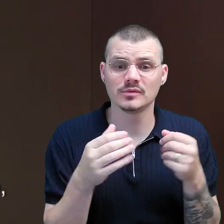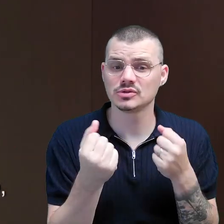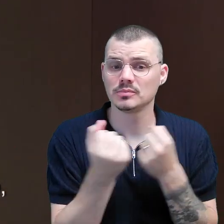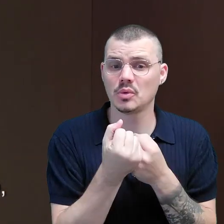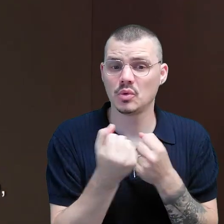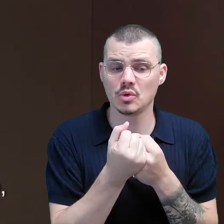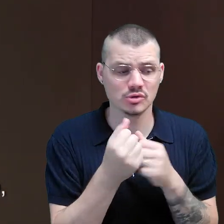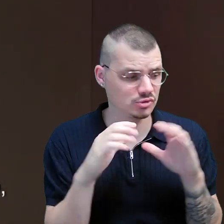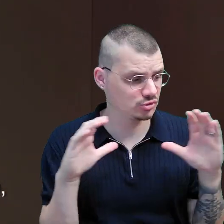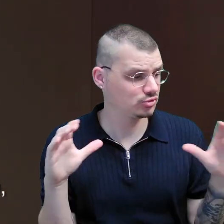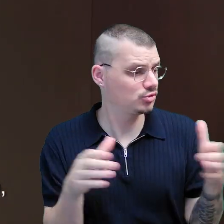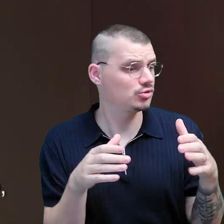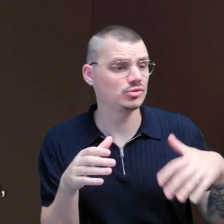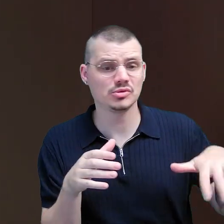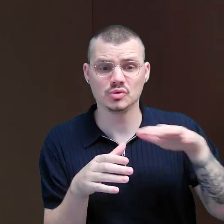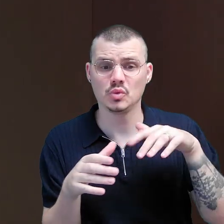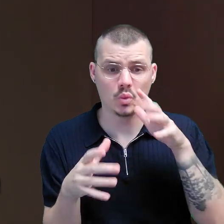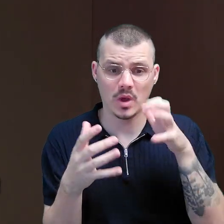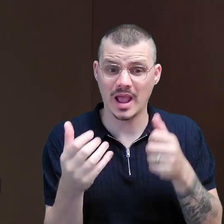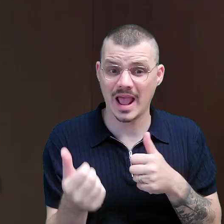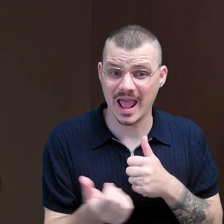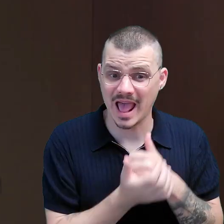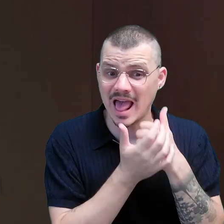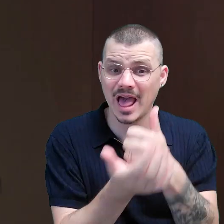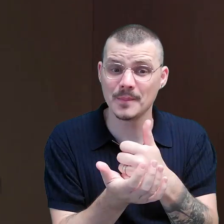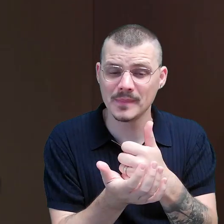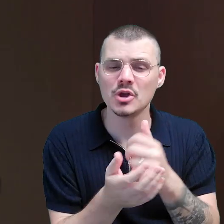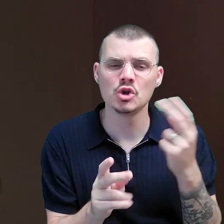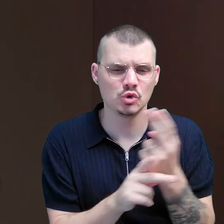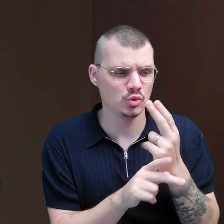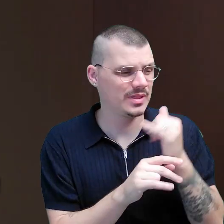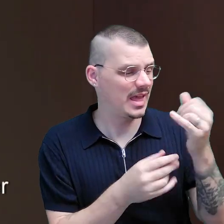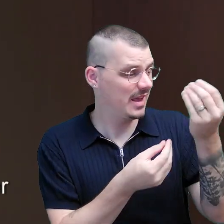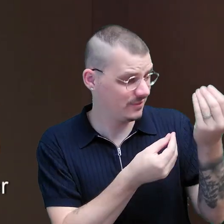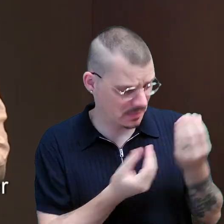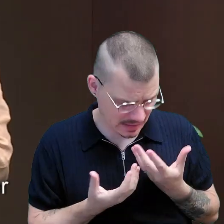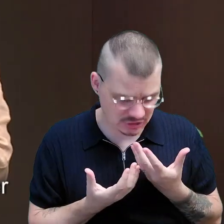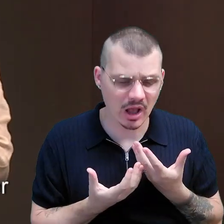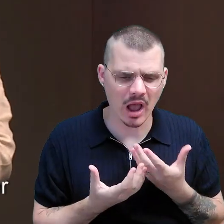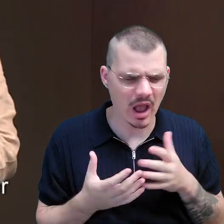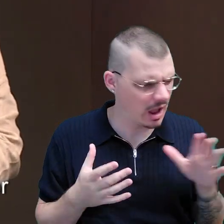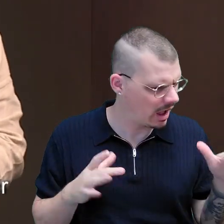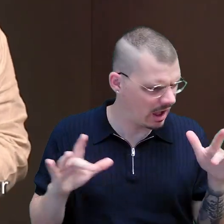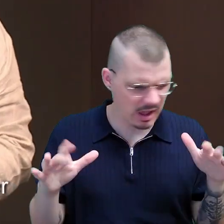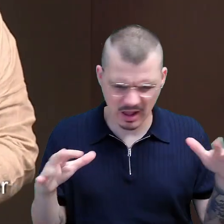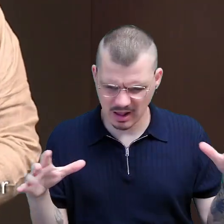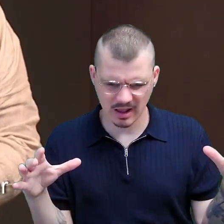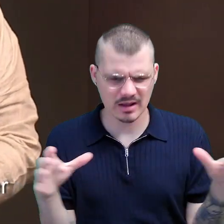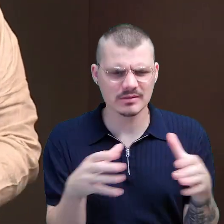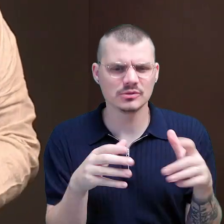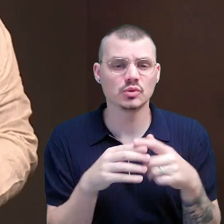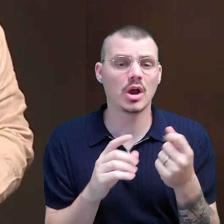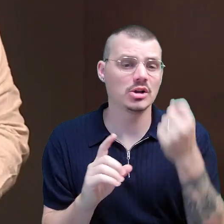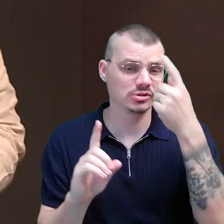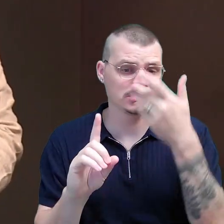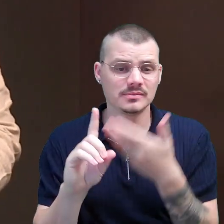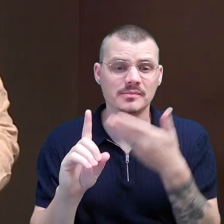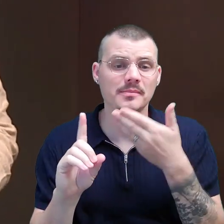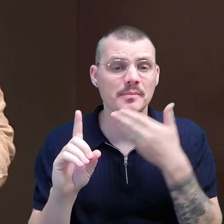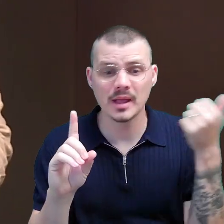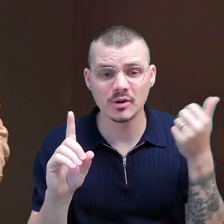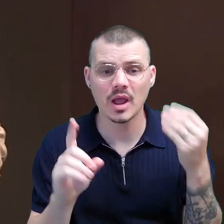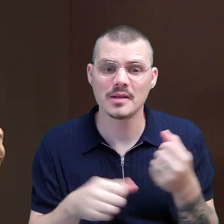support, circle of people trying to help, can use that information and put it all together to understand a person better and